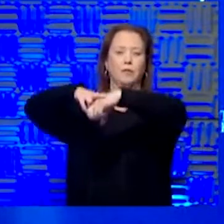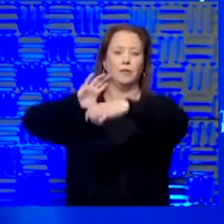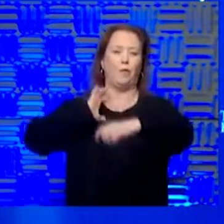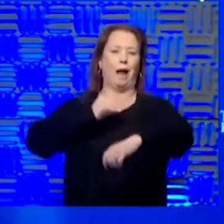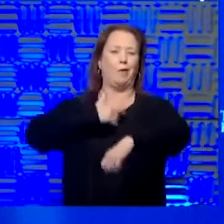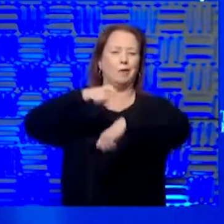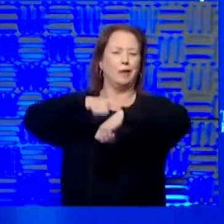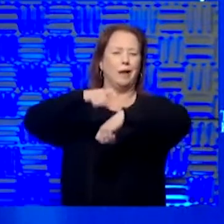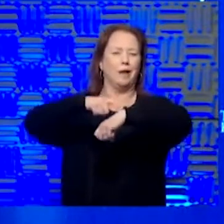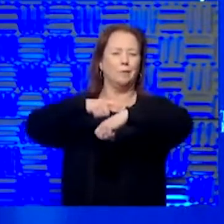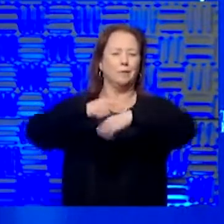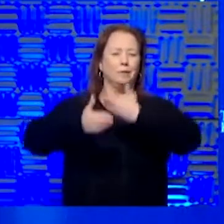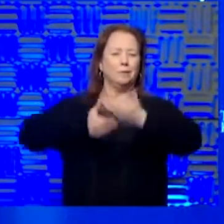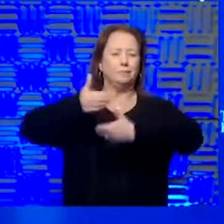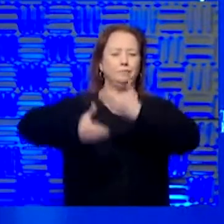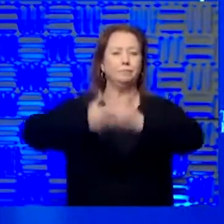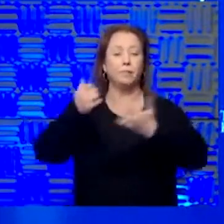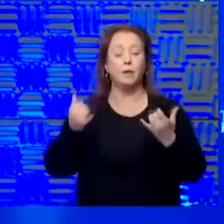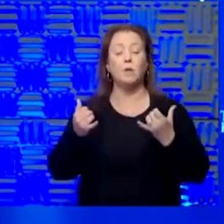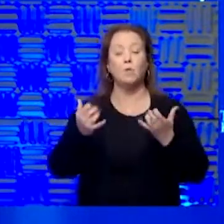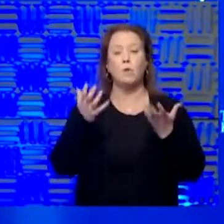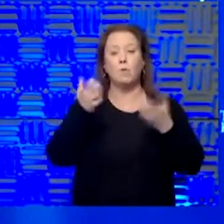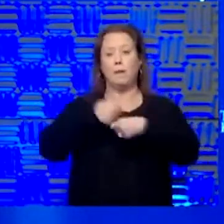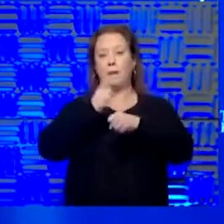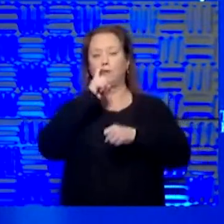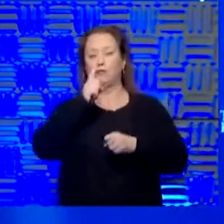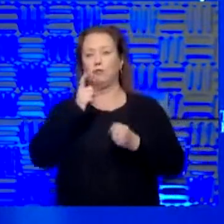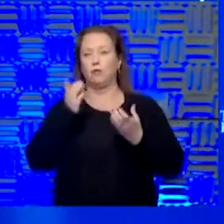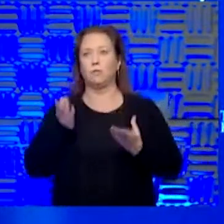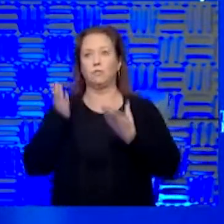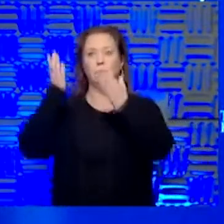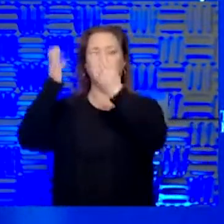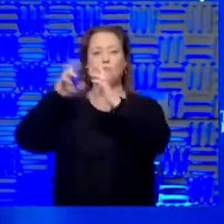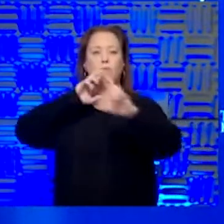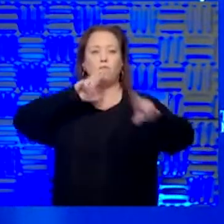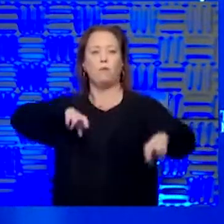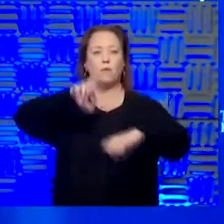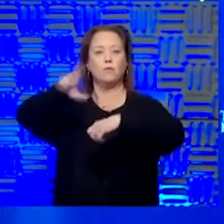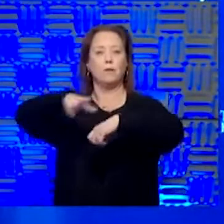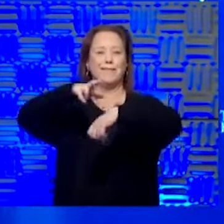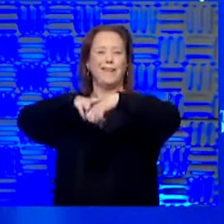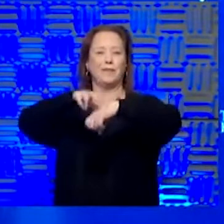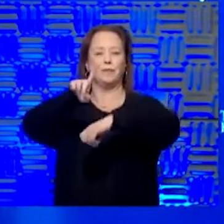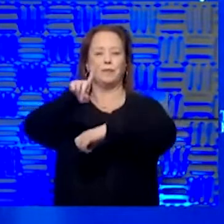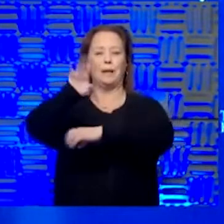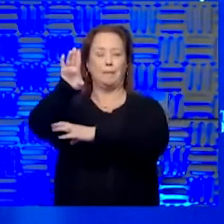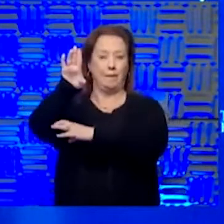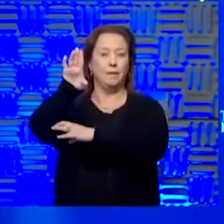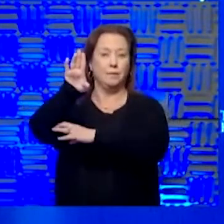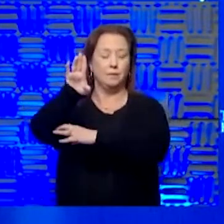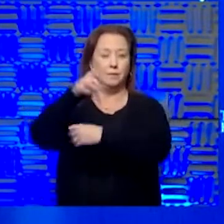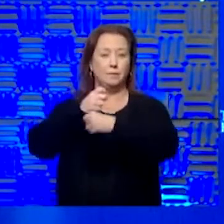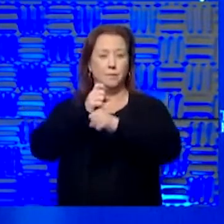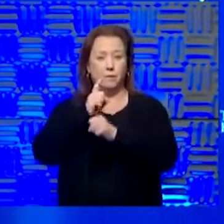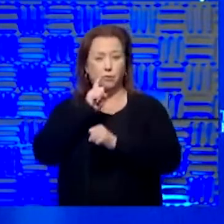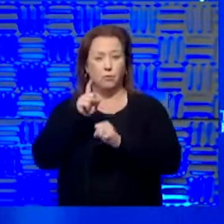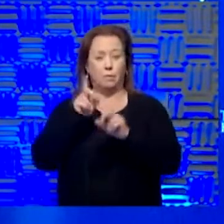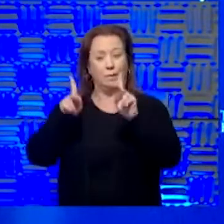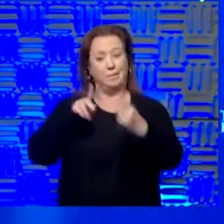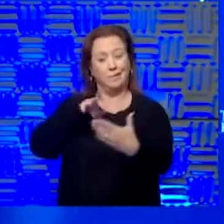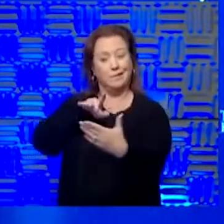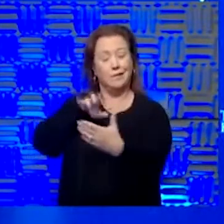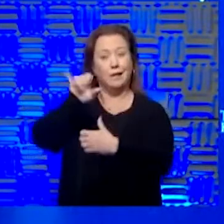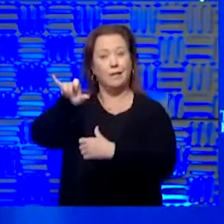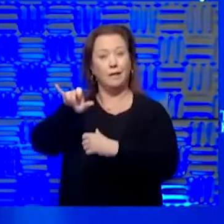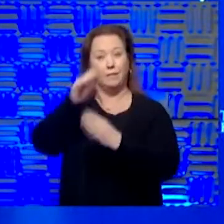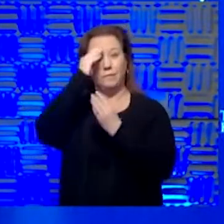because we wanted to make sure that that was all reporting up to a national database in order to have people be able to study that